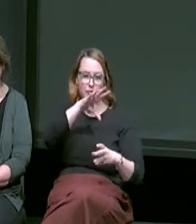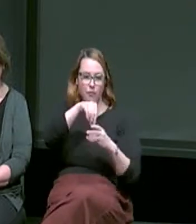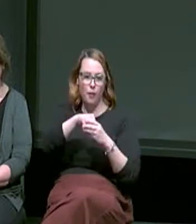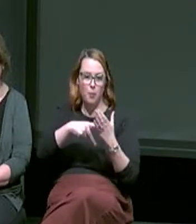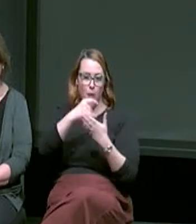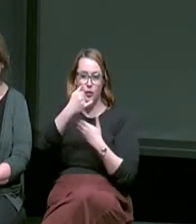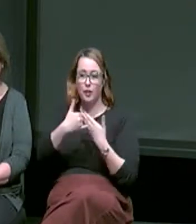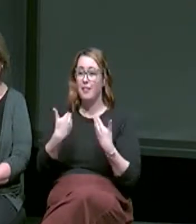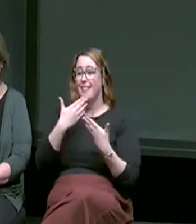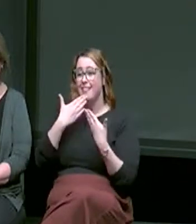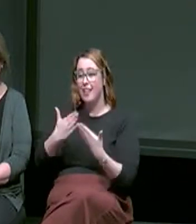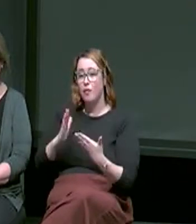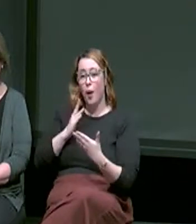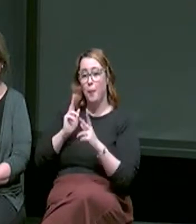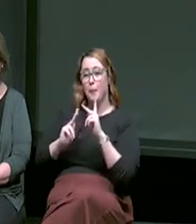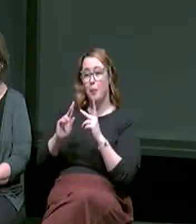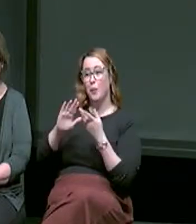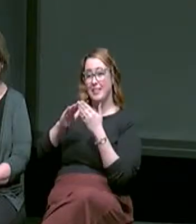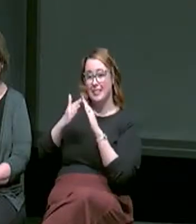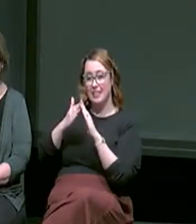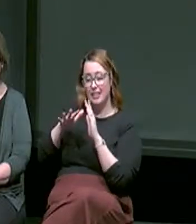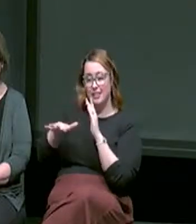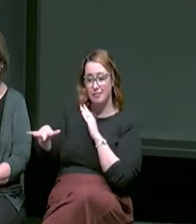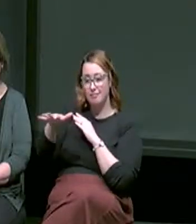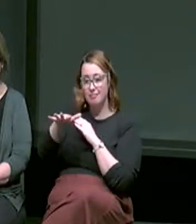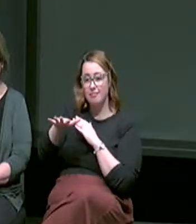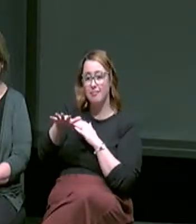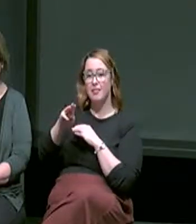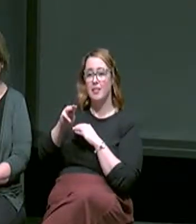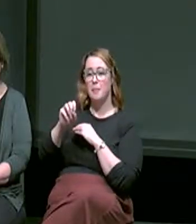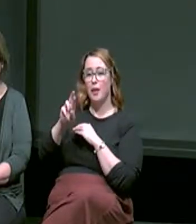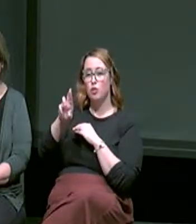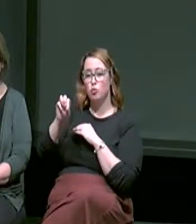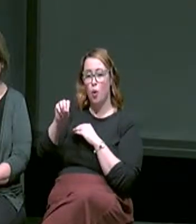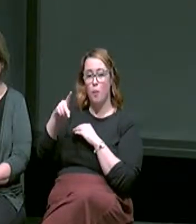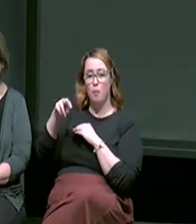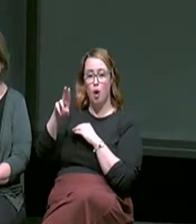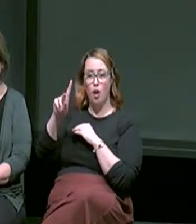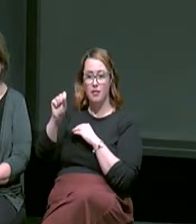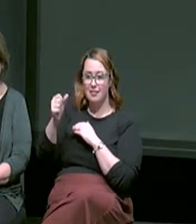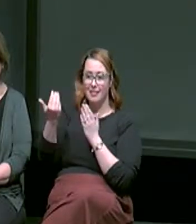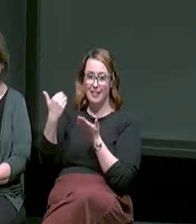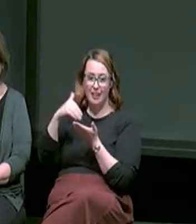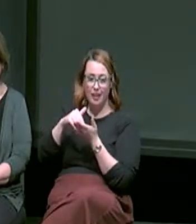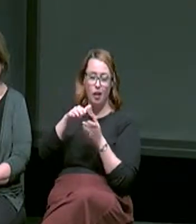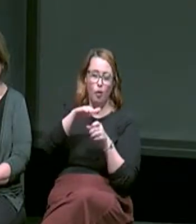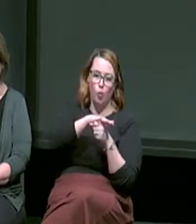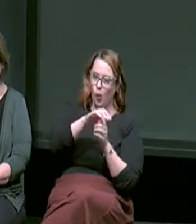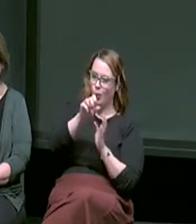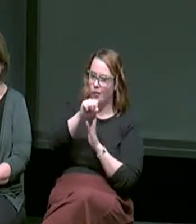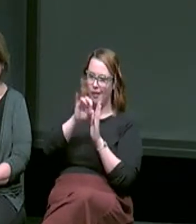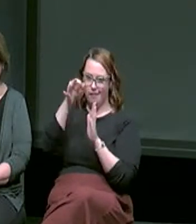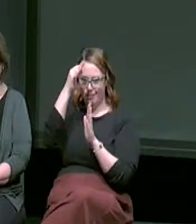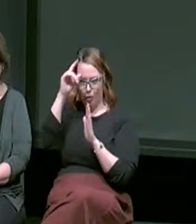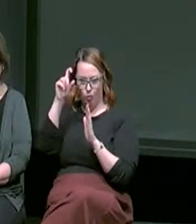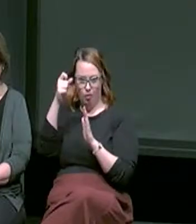project. Huge thanks to our folks at the city, folks at the metro parks, folks, again, at local, state, and federal